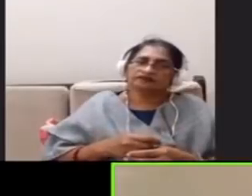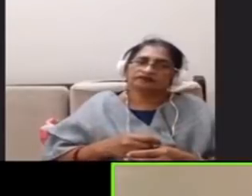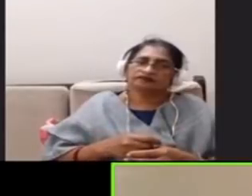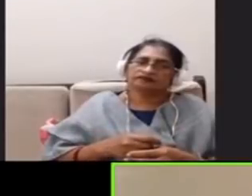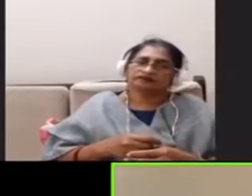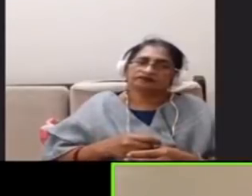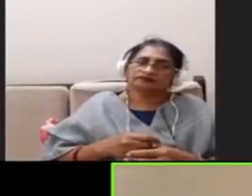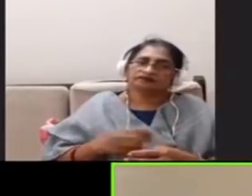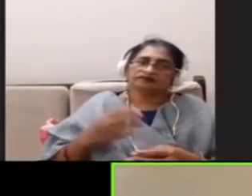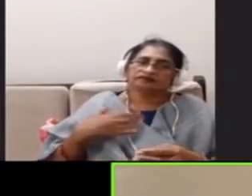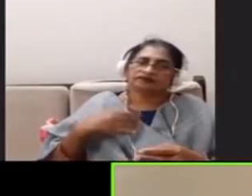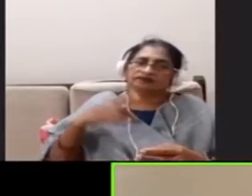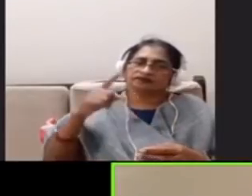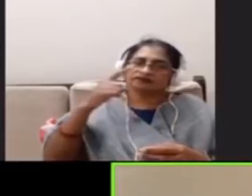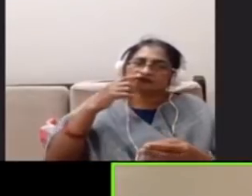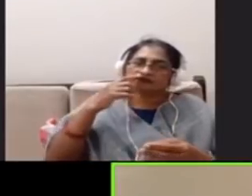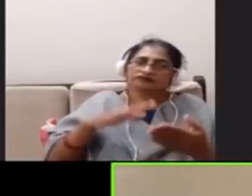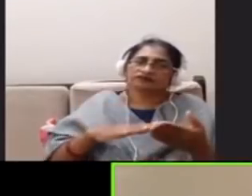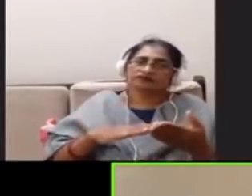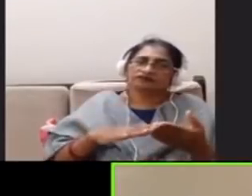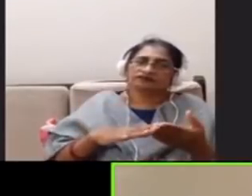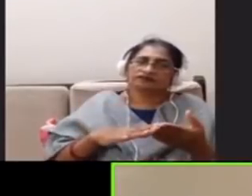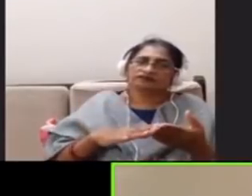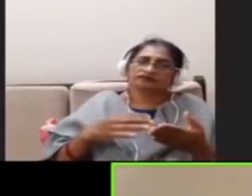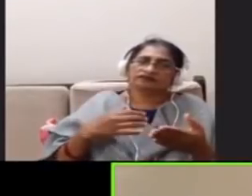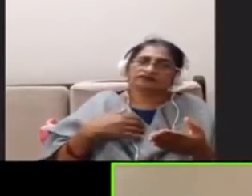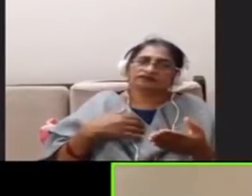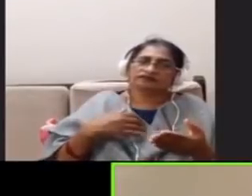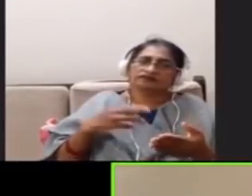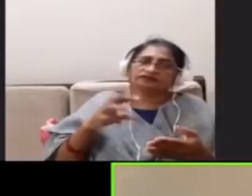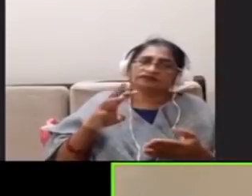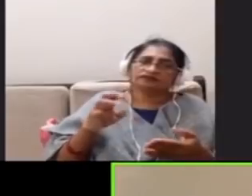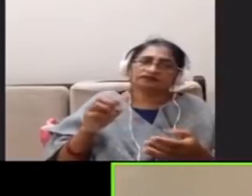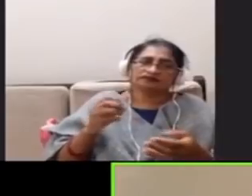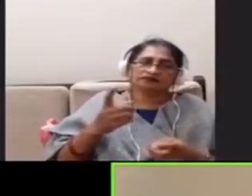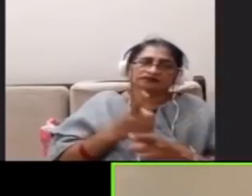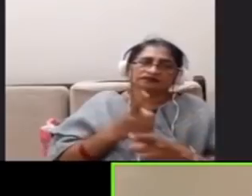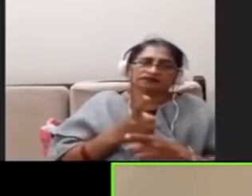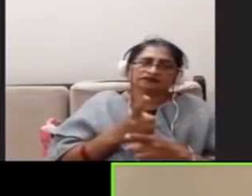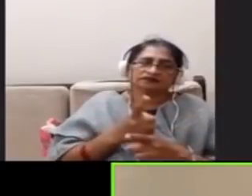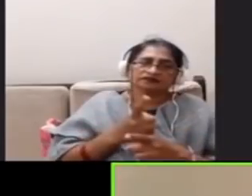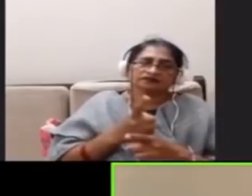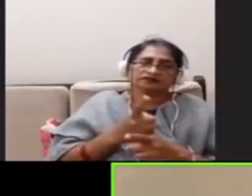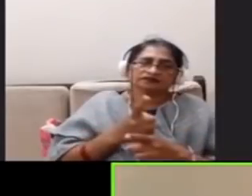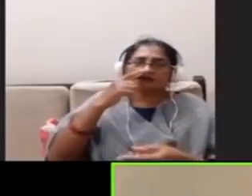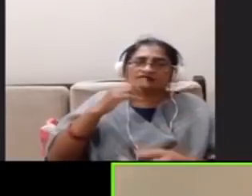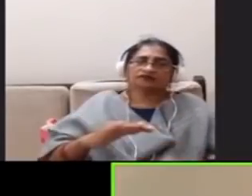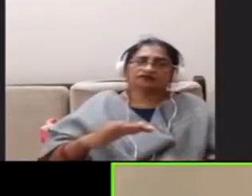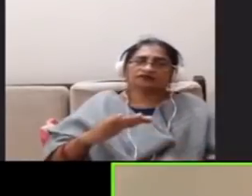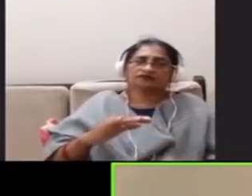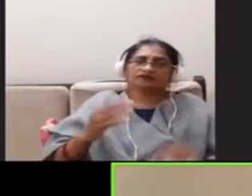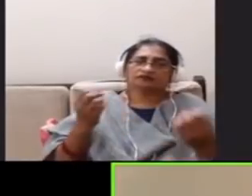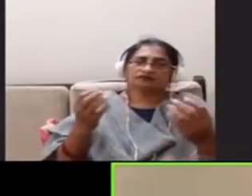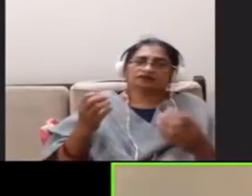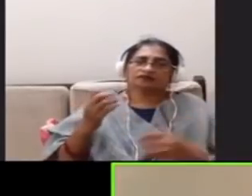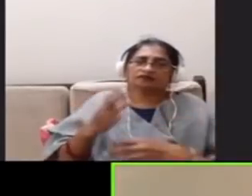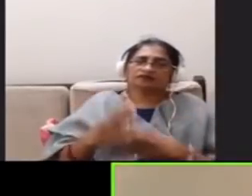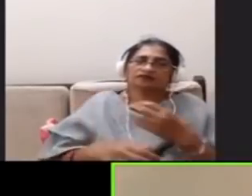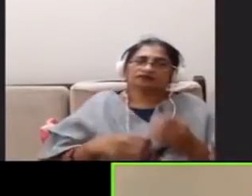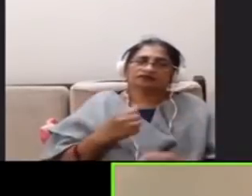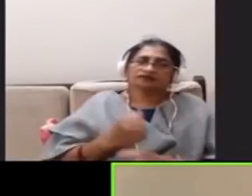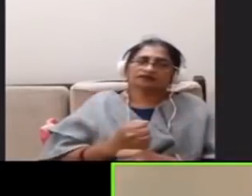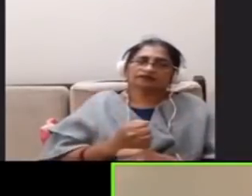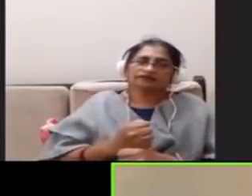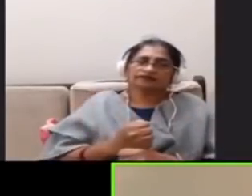my wife, who is a longstanding 36-year public school kindergarten teacher, our daughter, who has taught for many years in public school kindergarten,